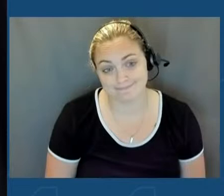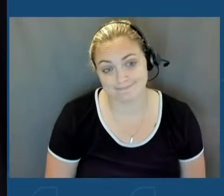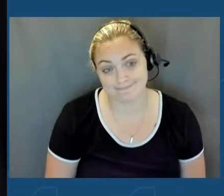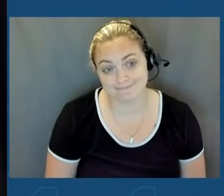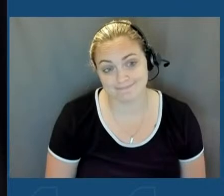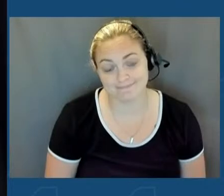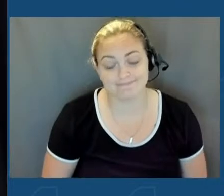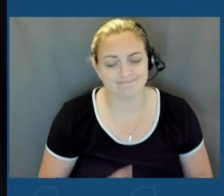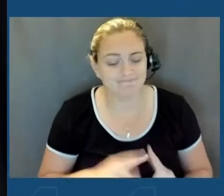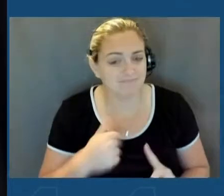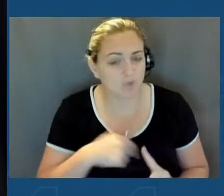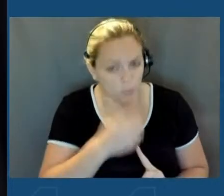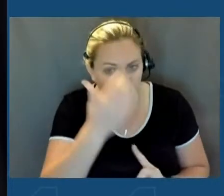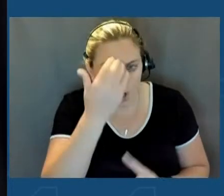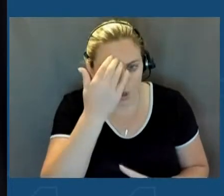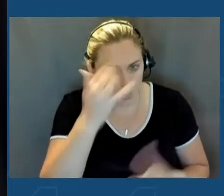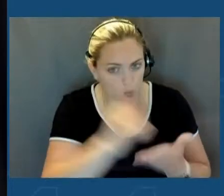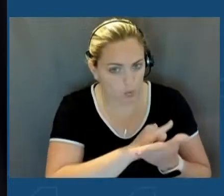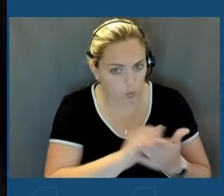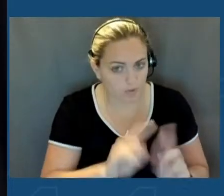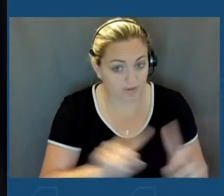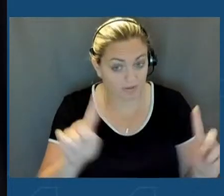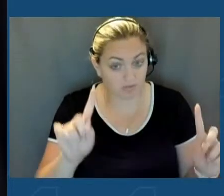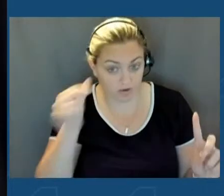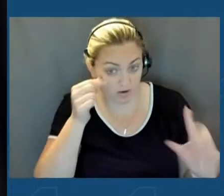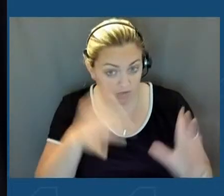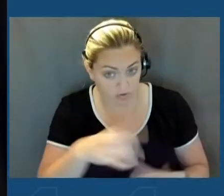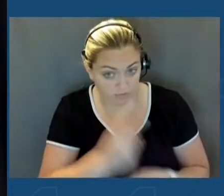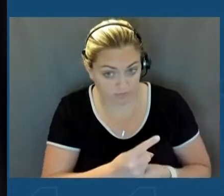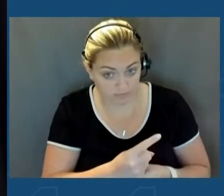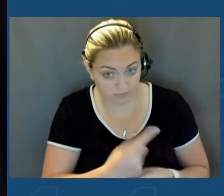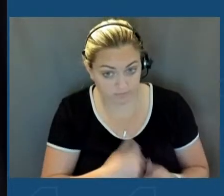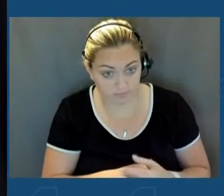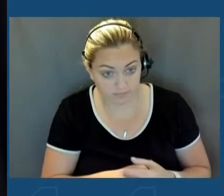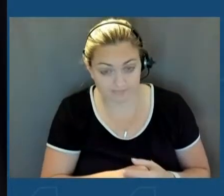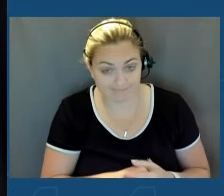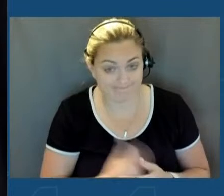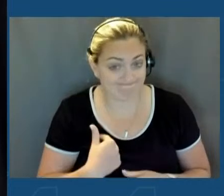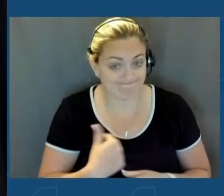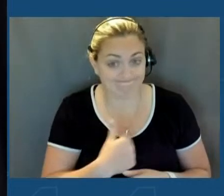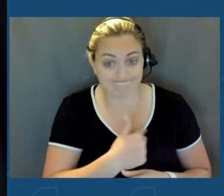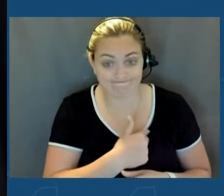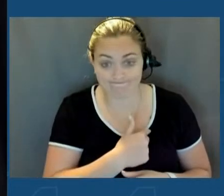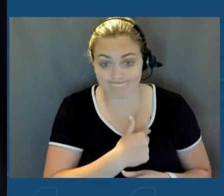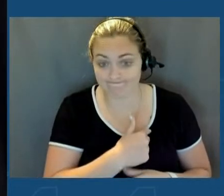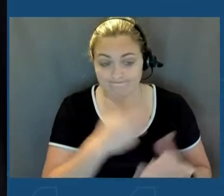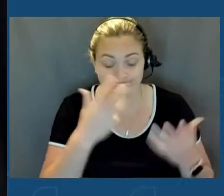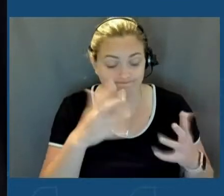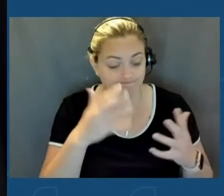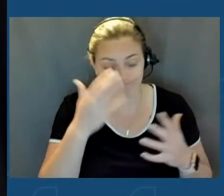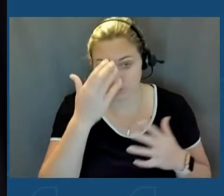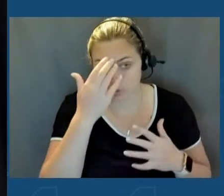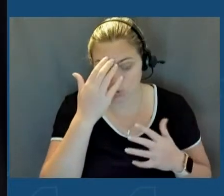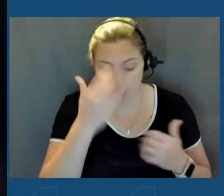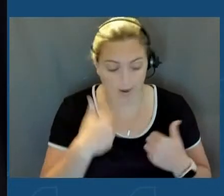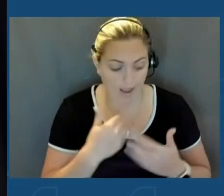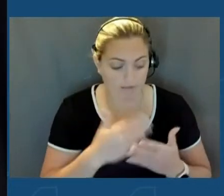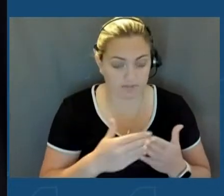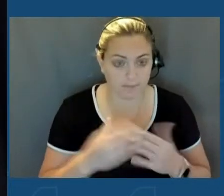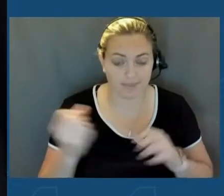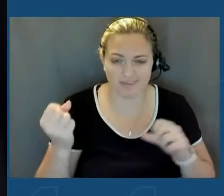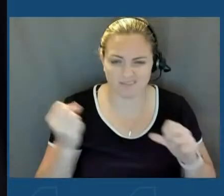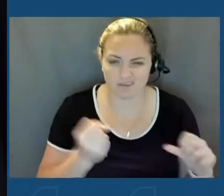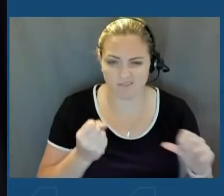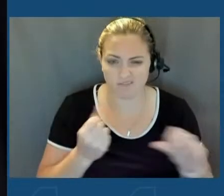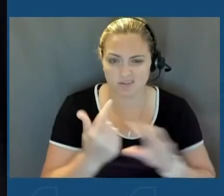But we all know that New York is different, Governor. We already have some of the toughest gun